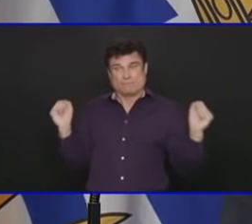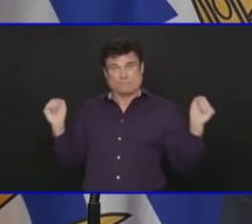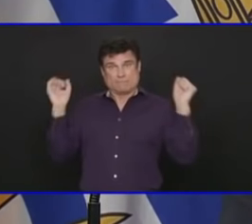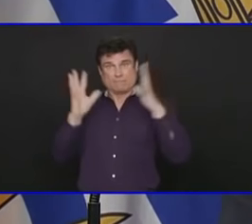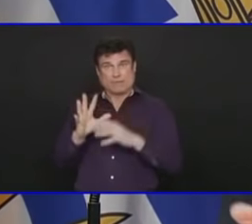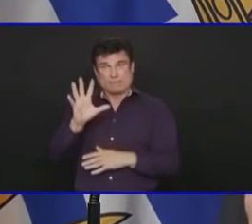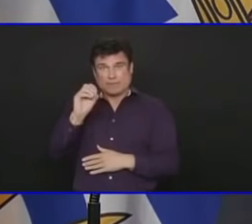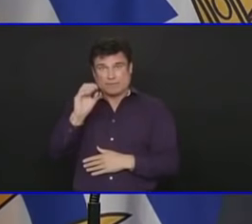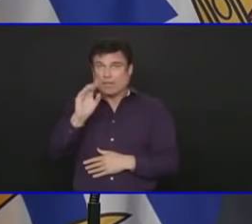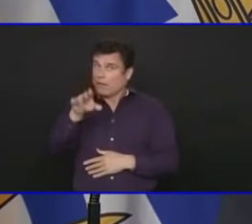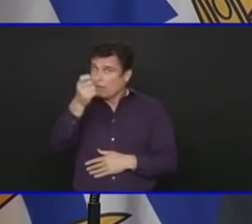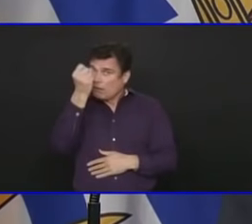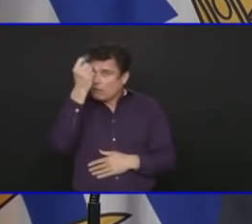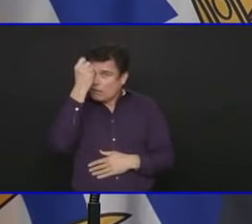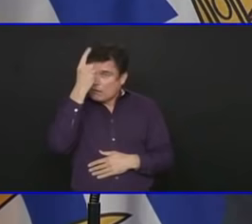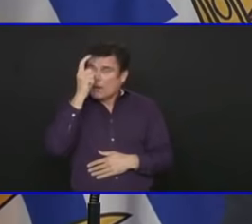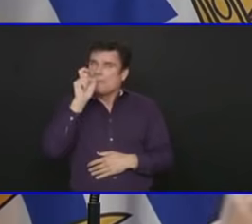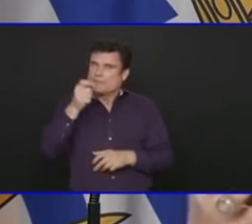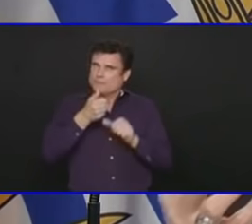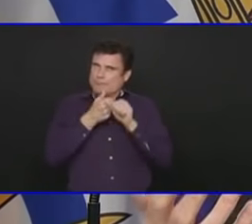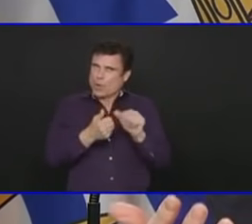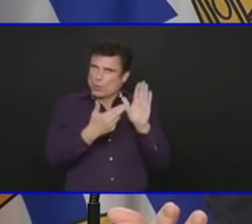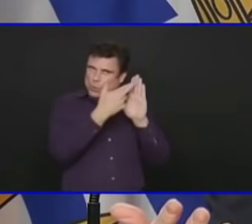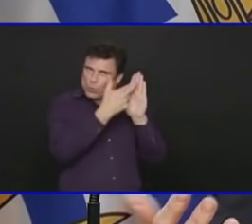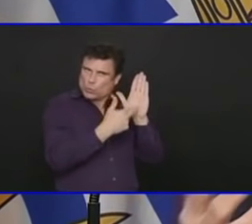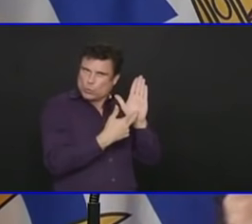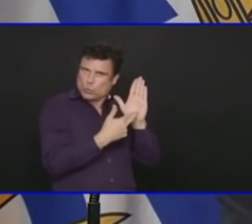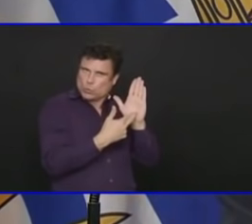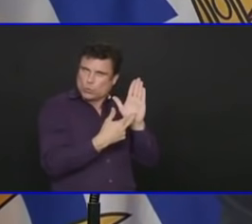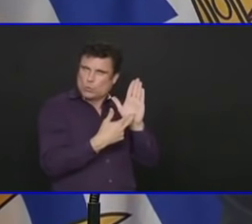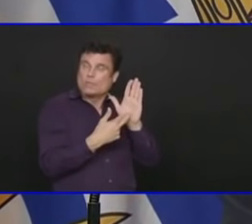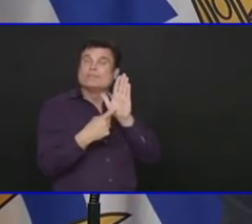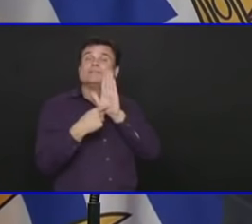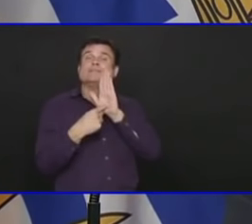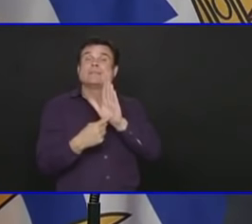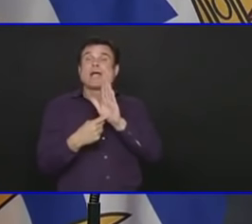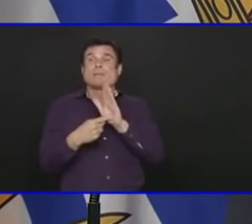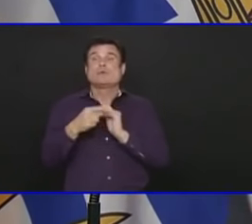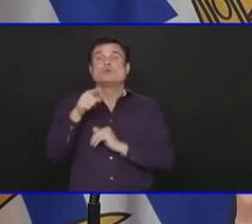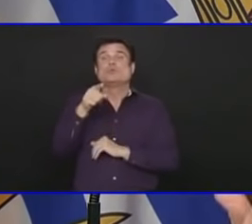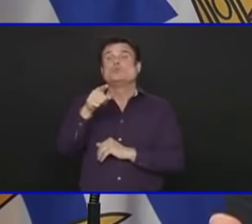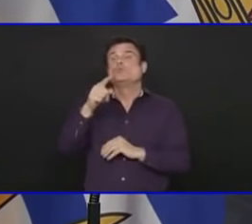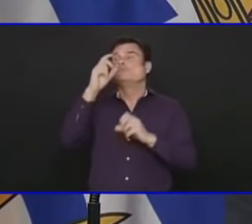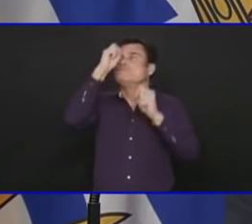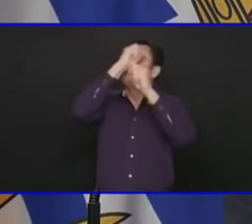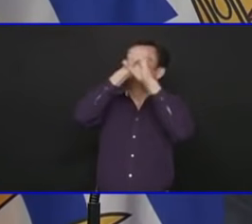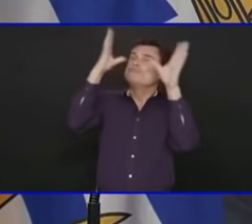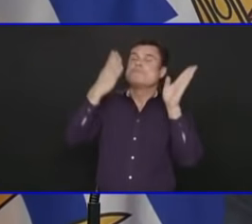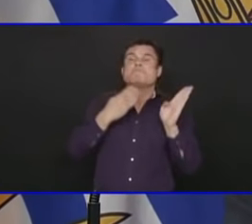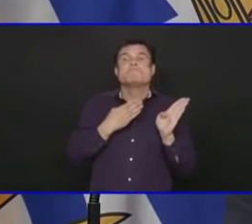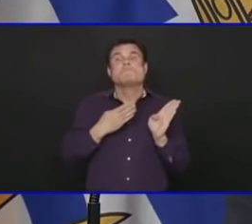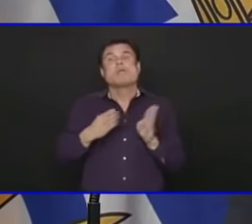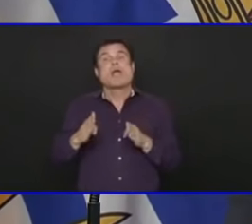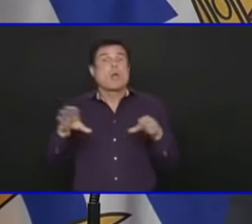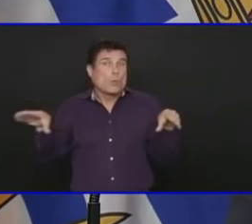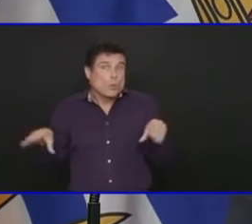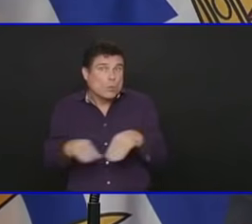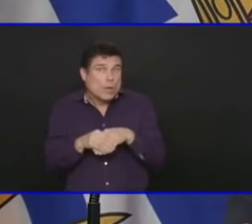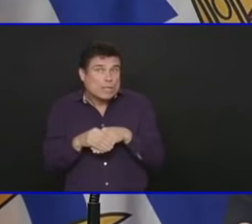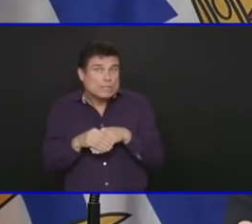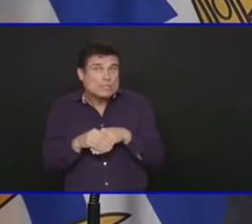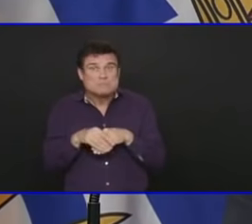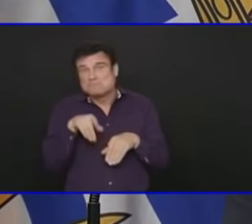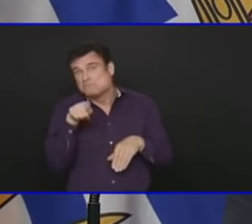have to think about. Smaller is better. Outside is safer than inside. have ways where you can